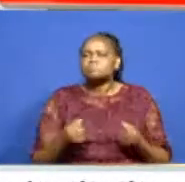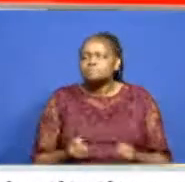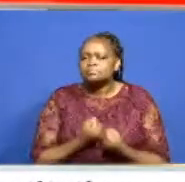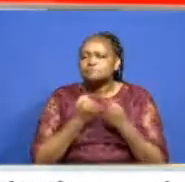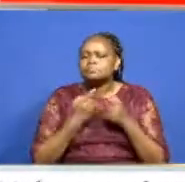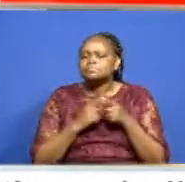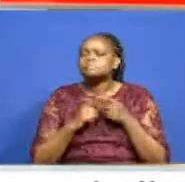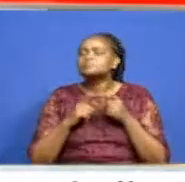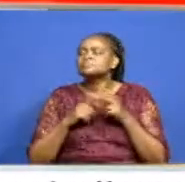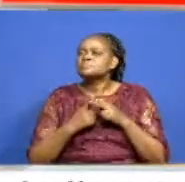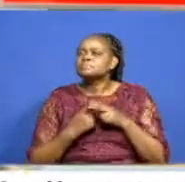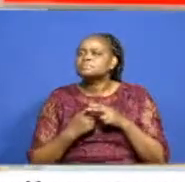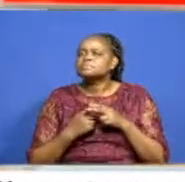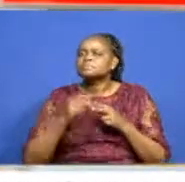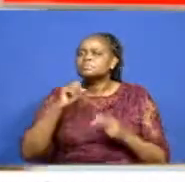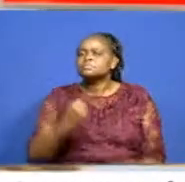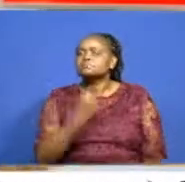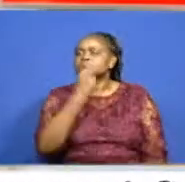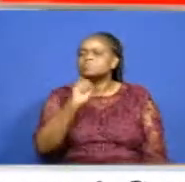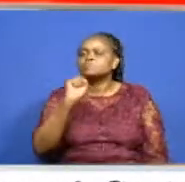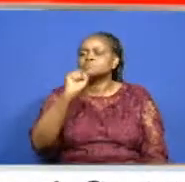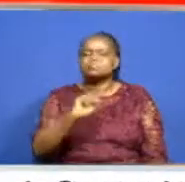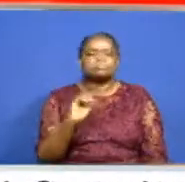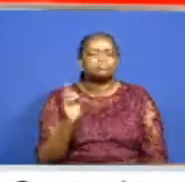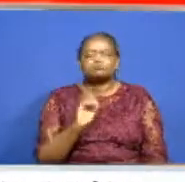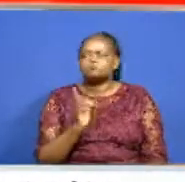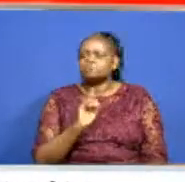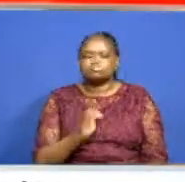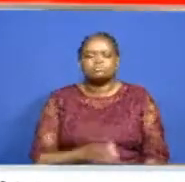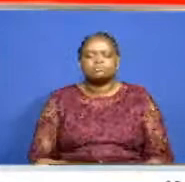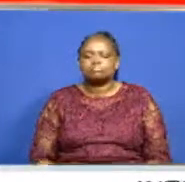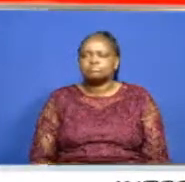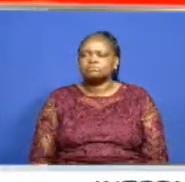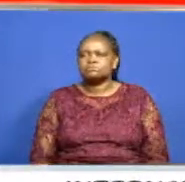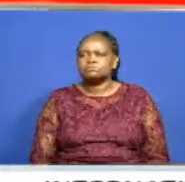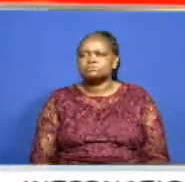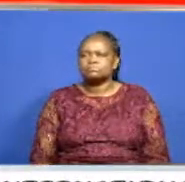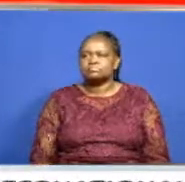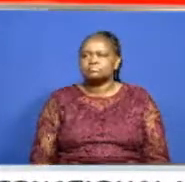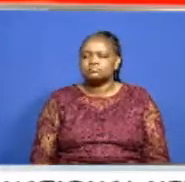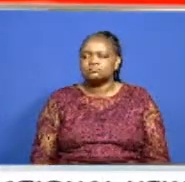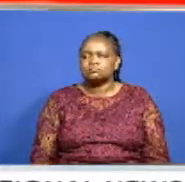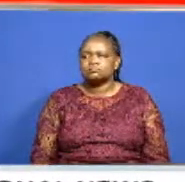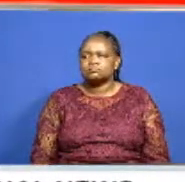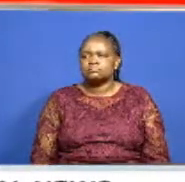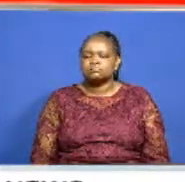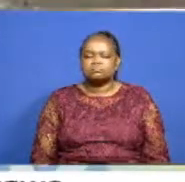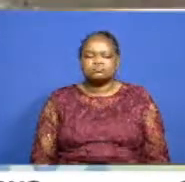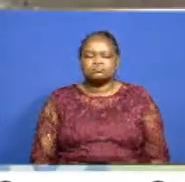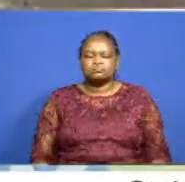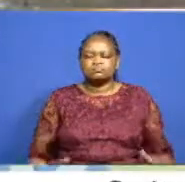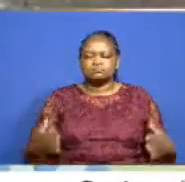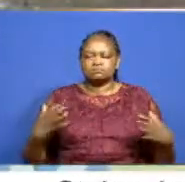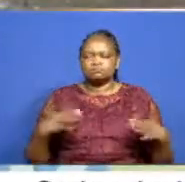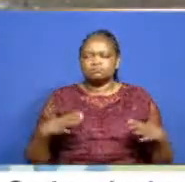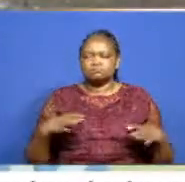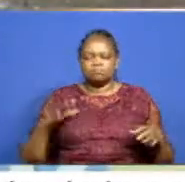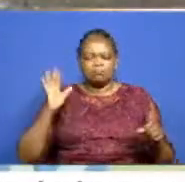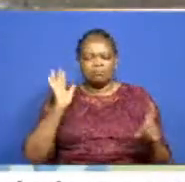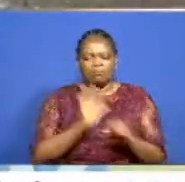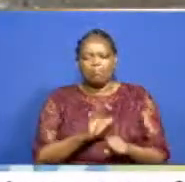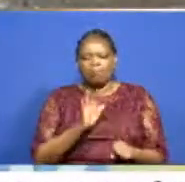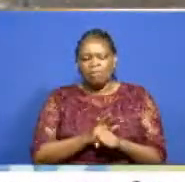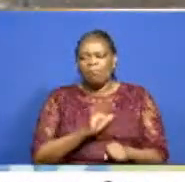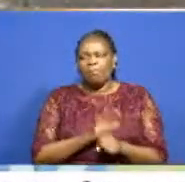running up and down to look for where to get the help. Mm-hmm. Yeah. And a big population of these robust